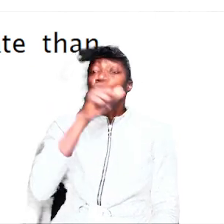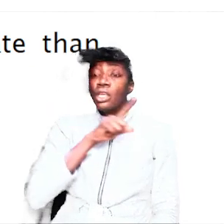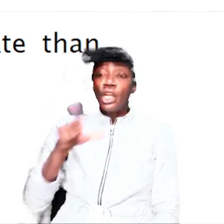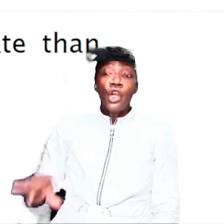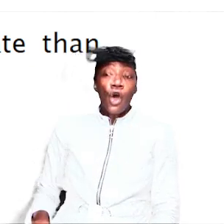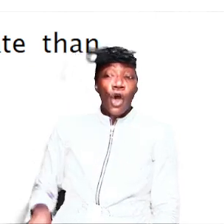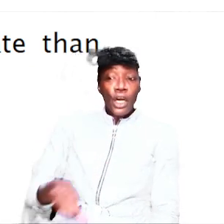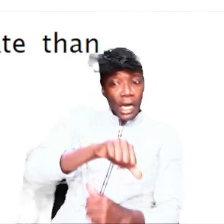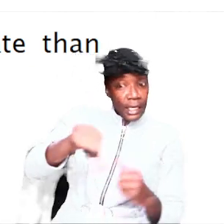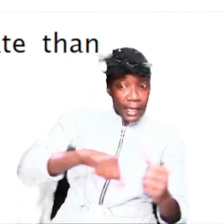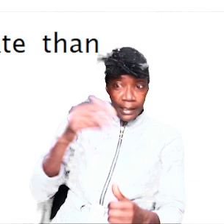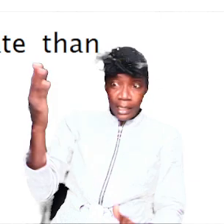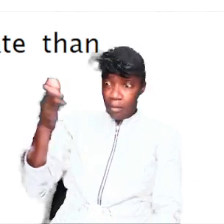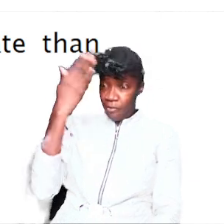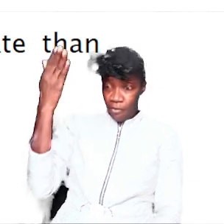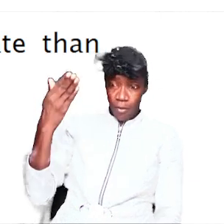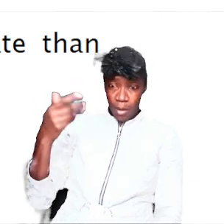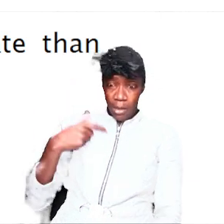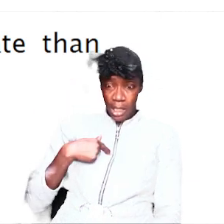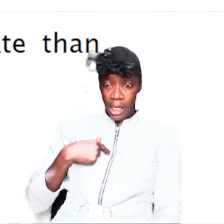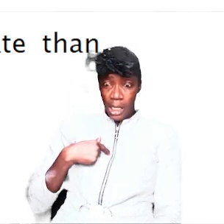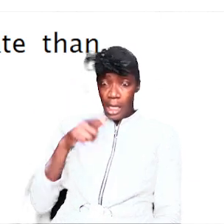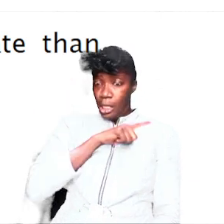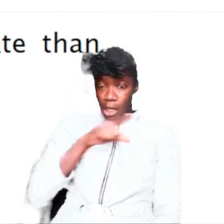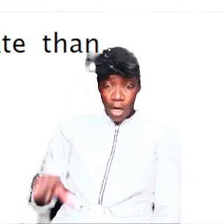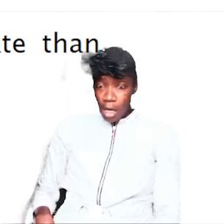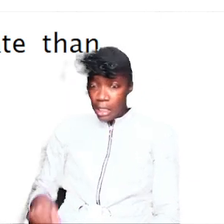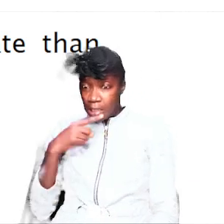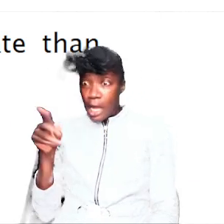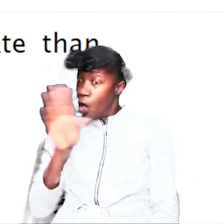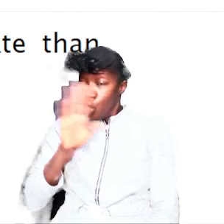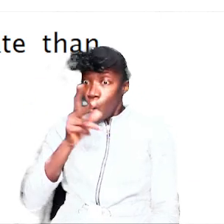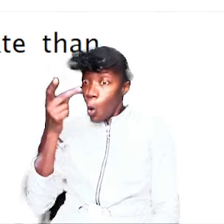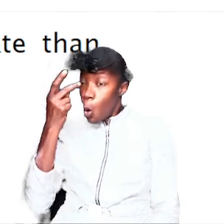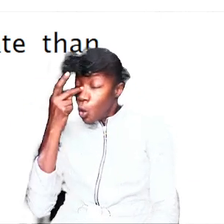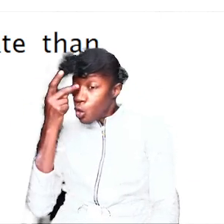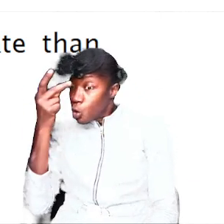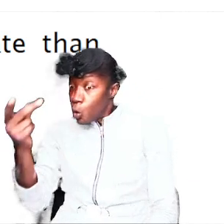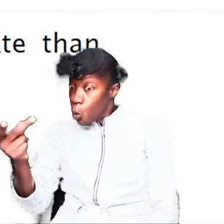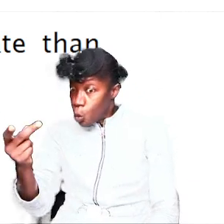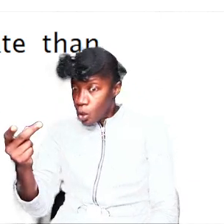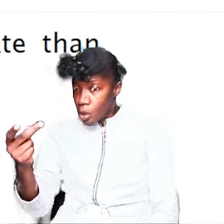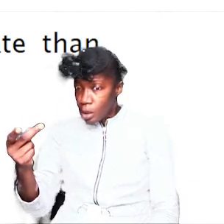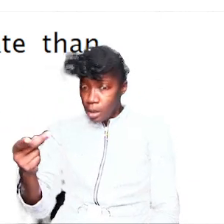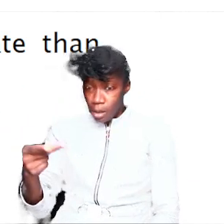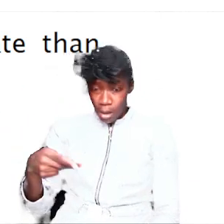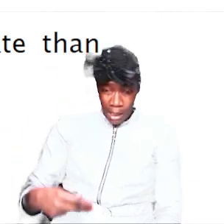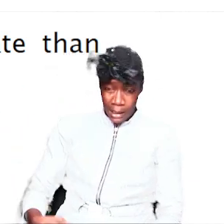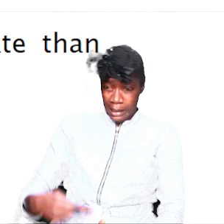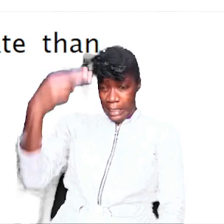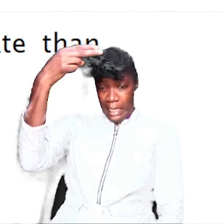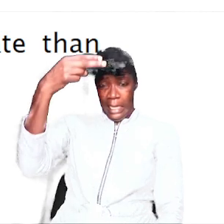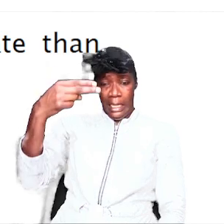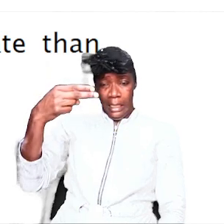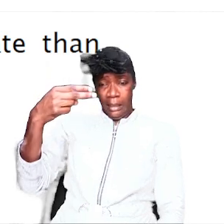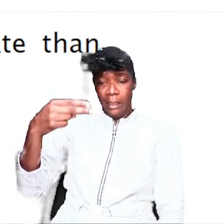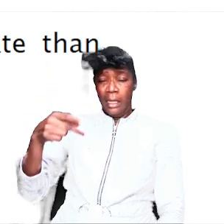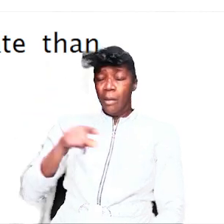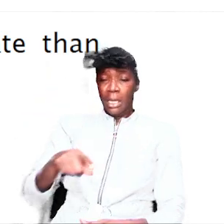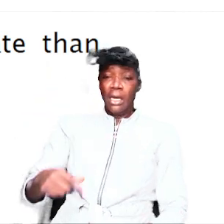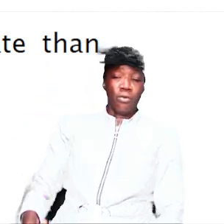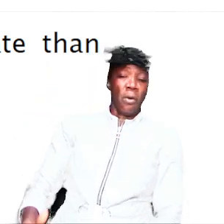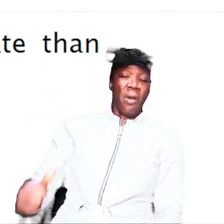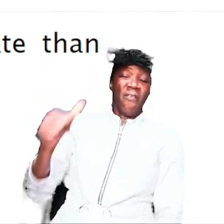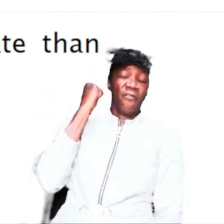me. You know, but the Lord said to Samuel, look not on his countenance, or on his height, or his stature, because I have refused